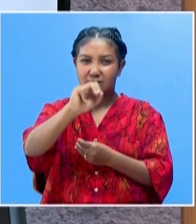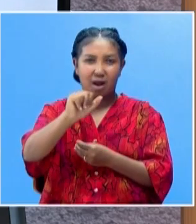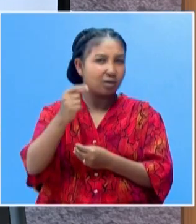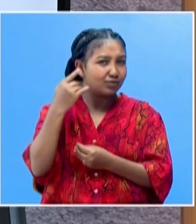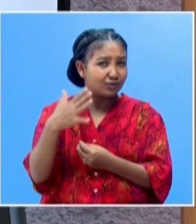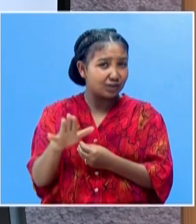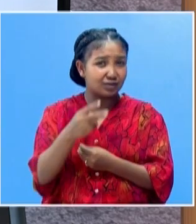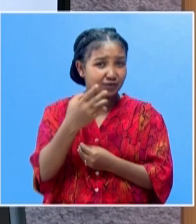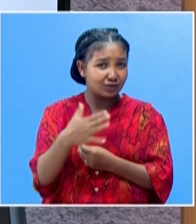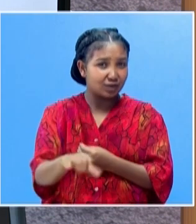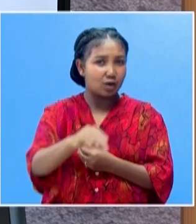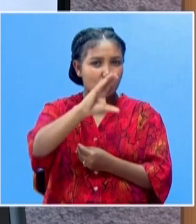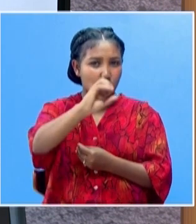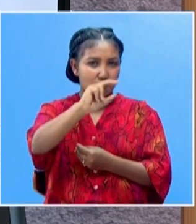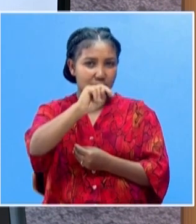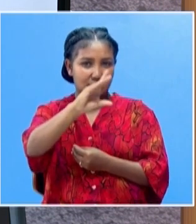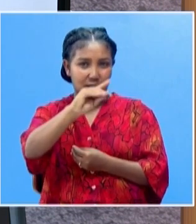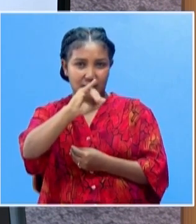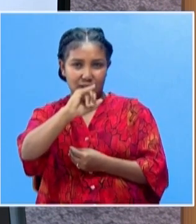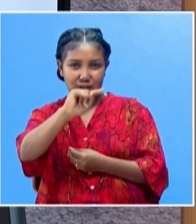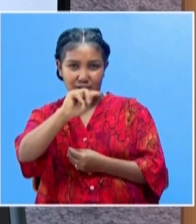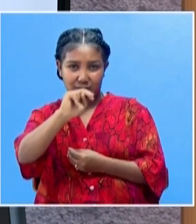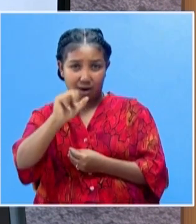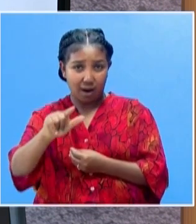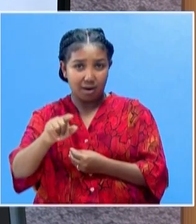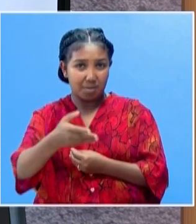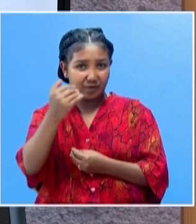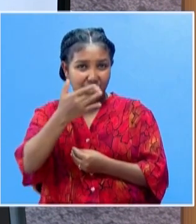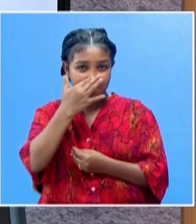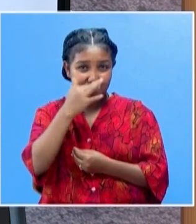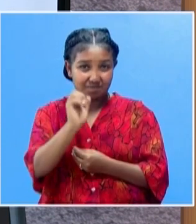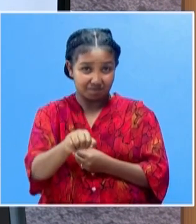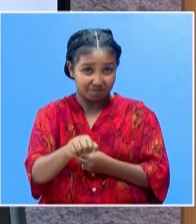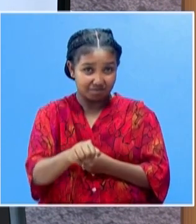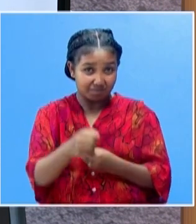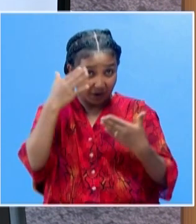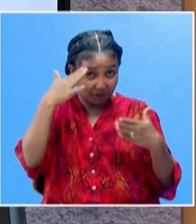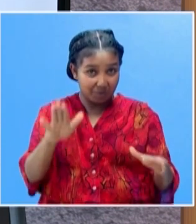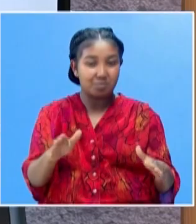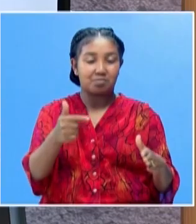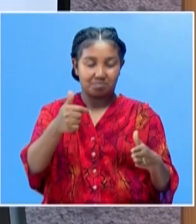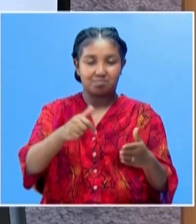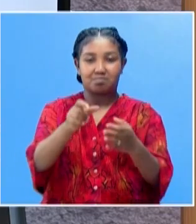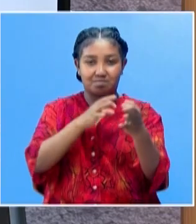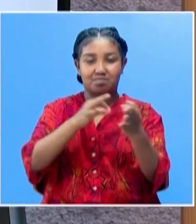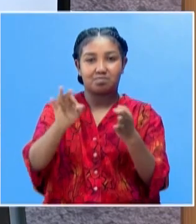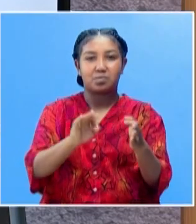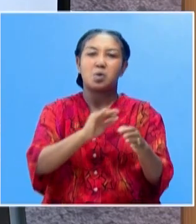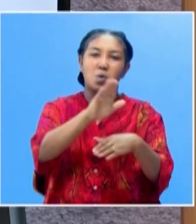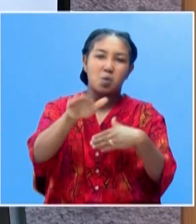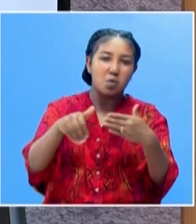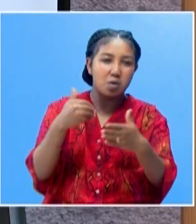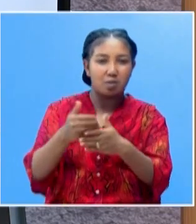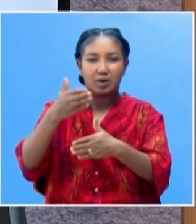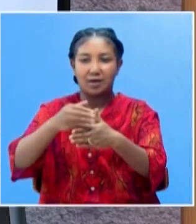heard about conditionals? I'm sure you do. If you don't, from now on, you will learn in every grade level about